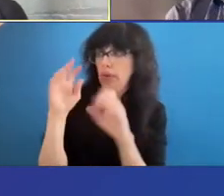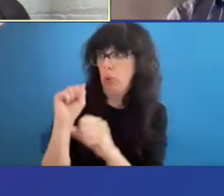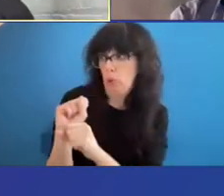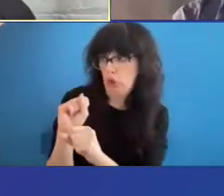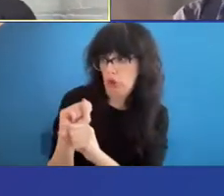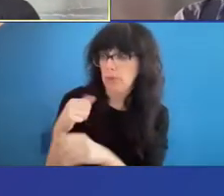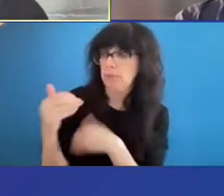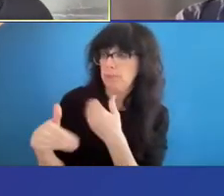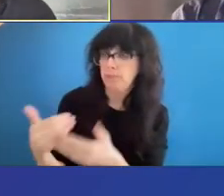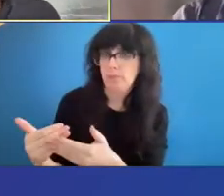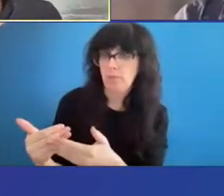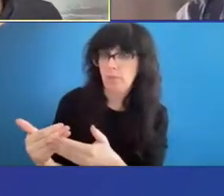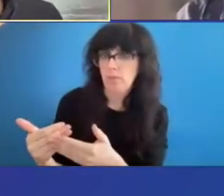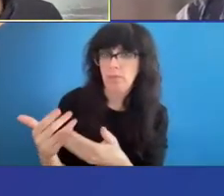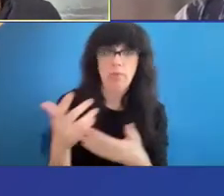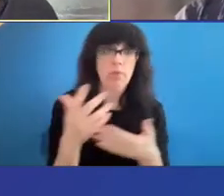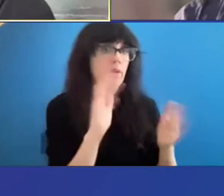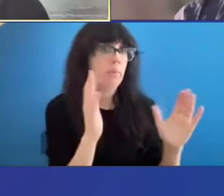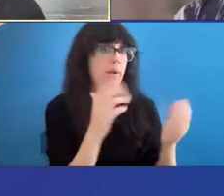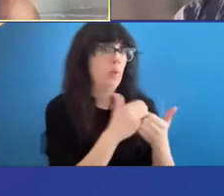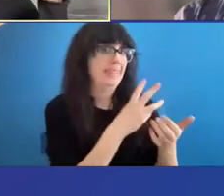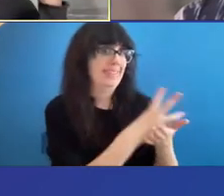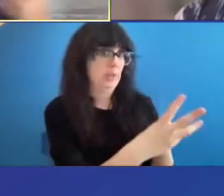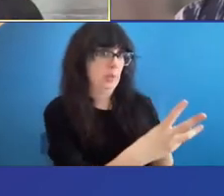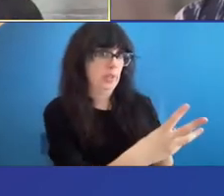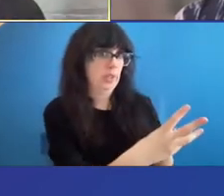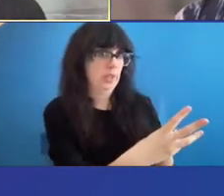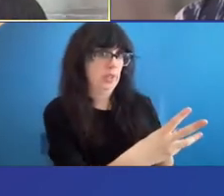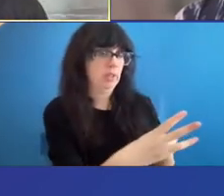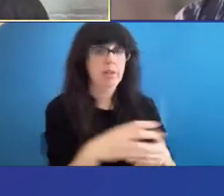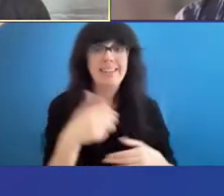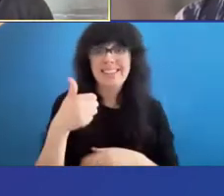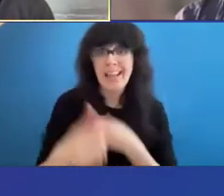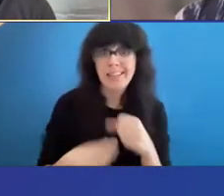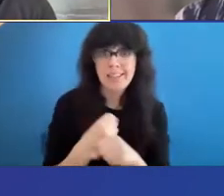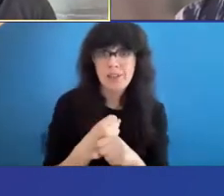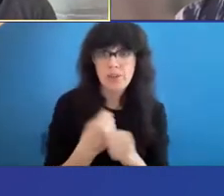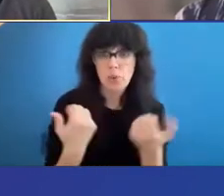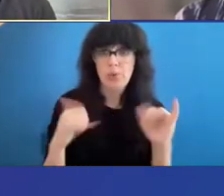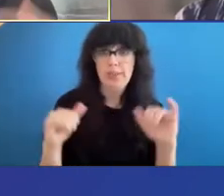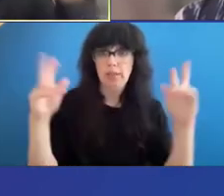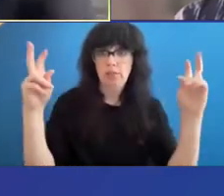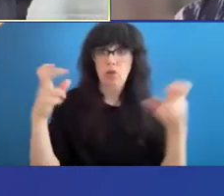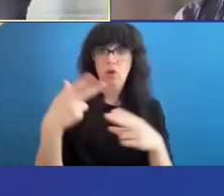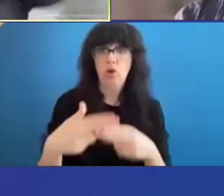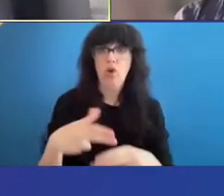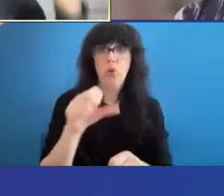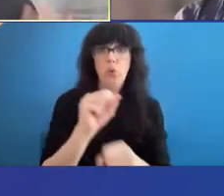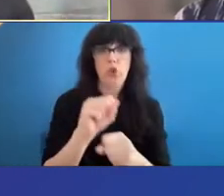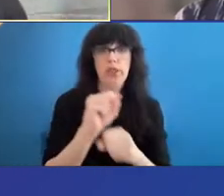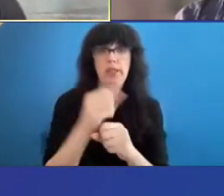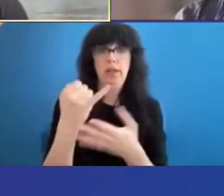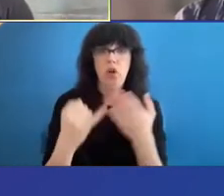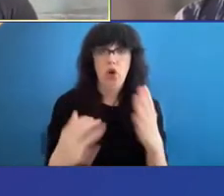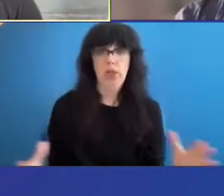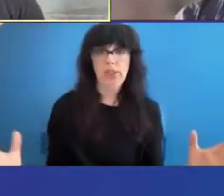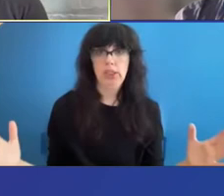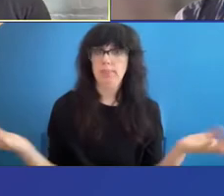but what if it takes you 6 weeks? What if it takes you 10 years to make a work? Are you still a working artist?